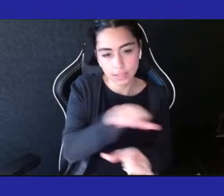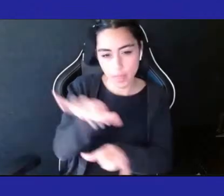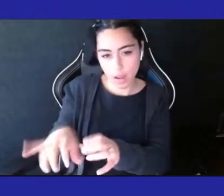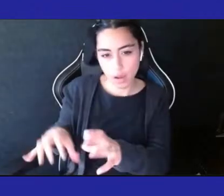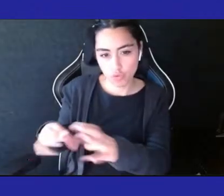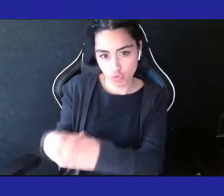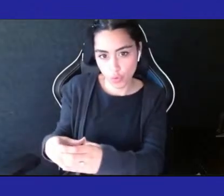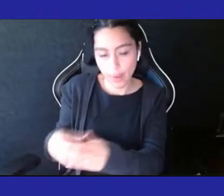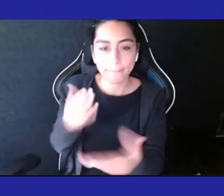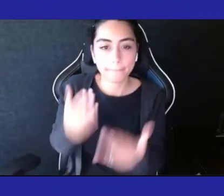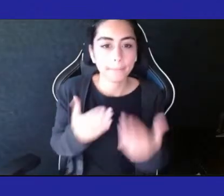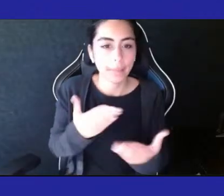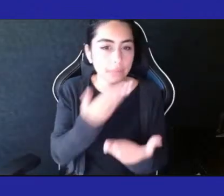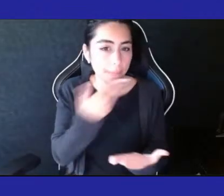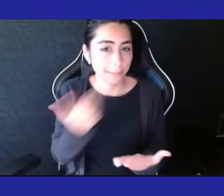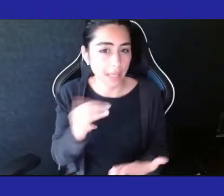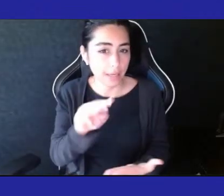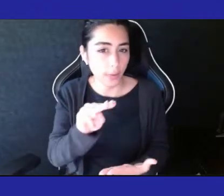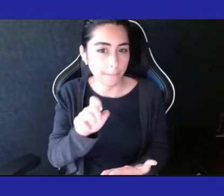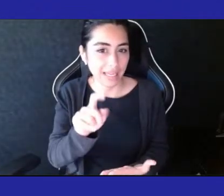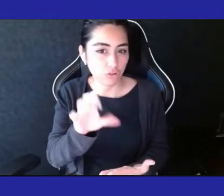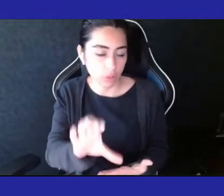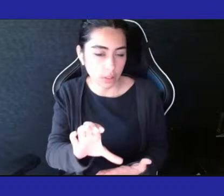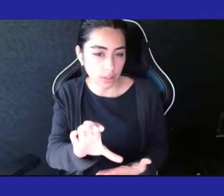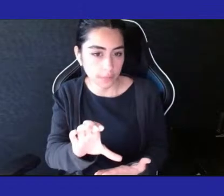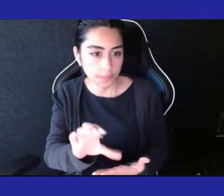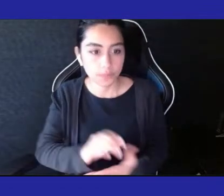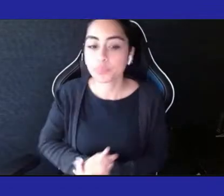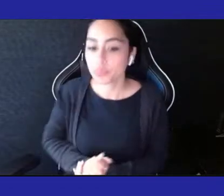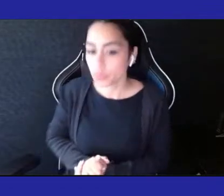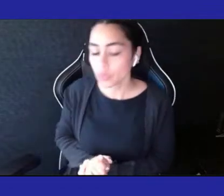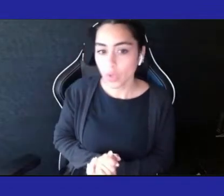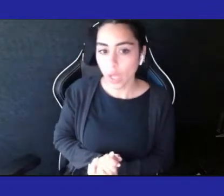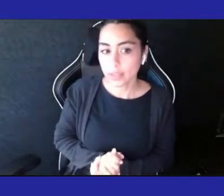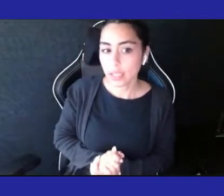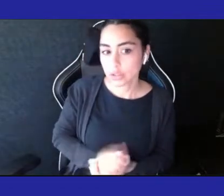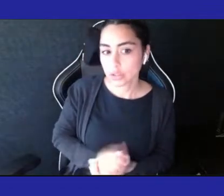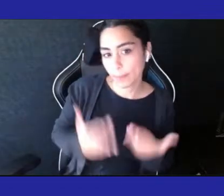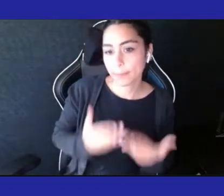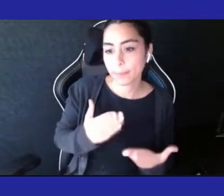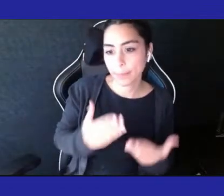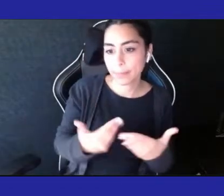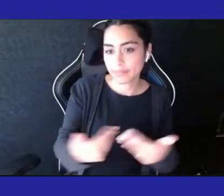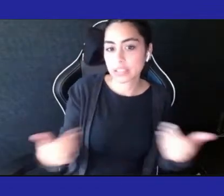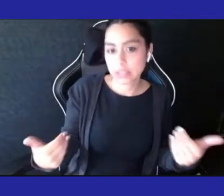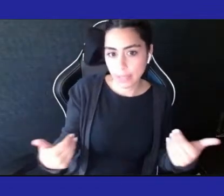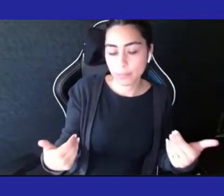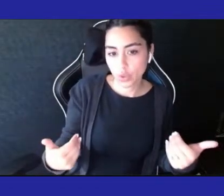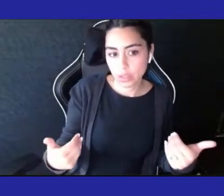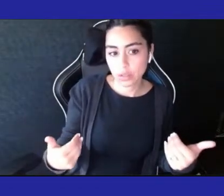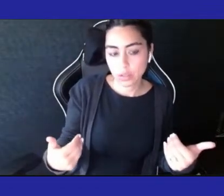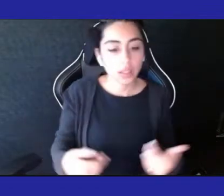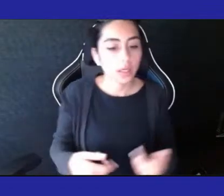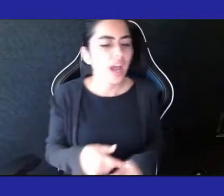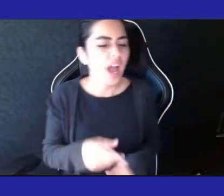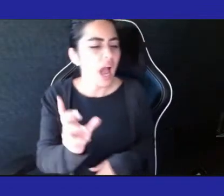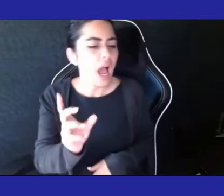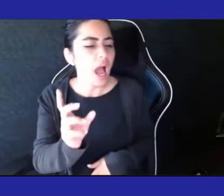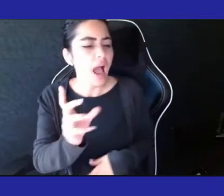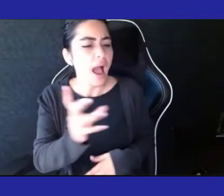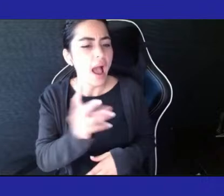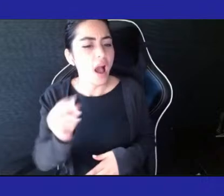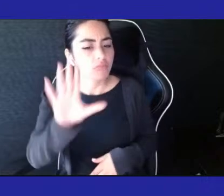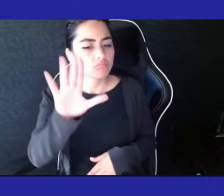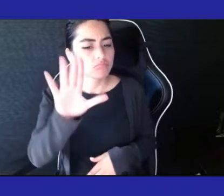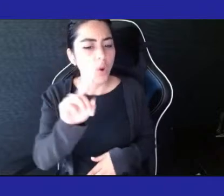We could do just adult, med surge and ICU beds. Yeah. Yeah. As one. We'll make And where would you do you have a sense of what